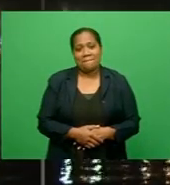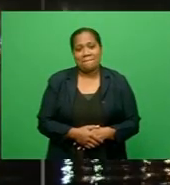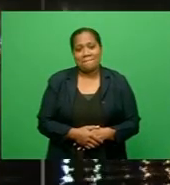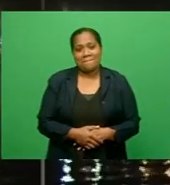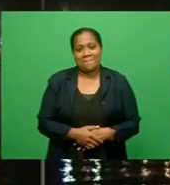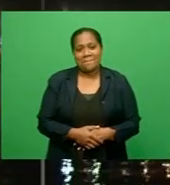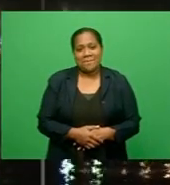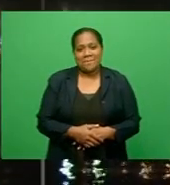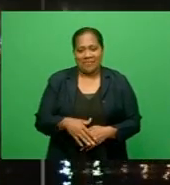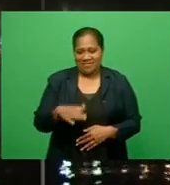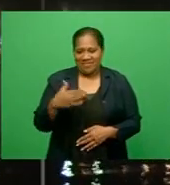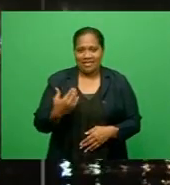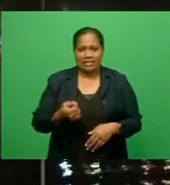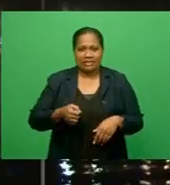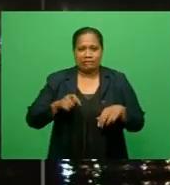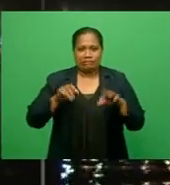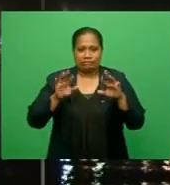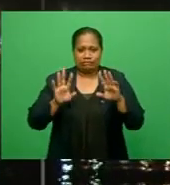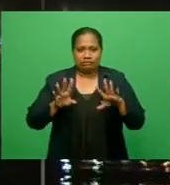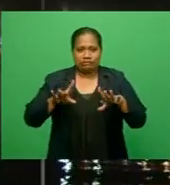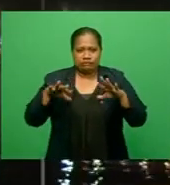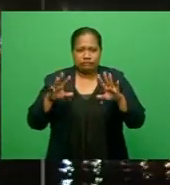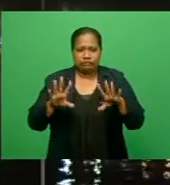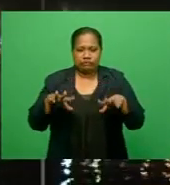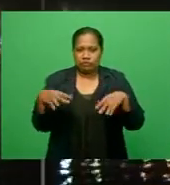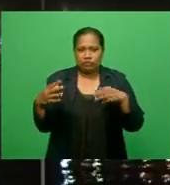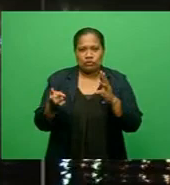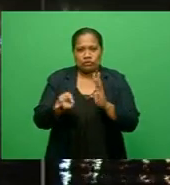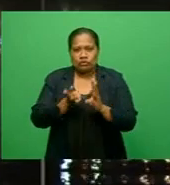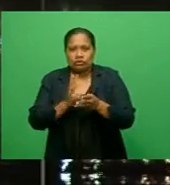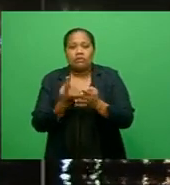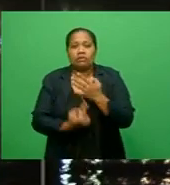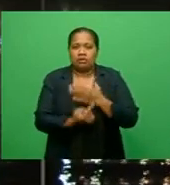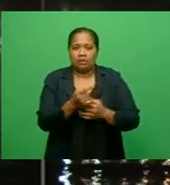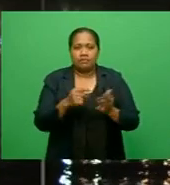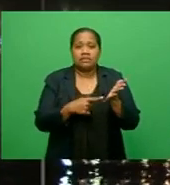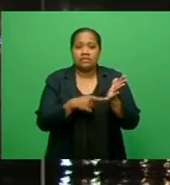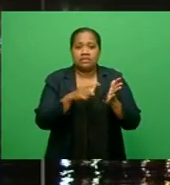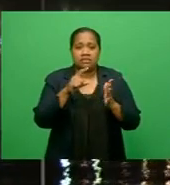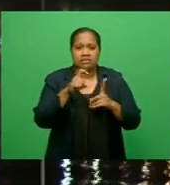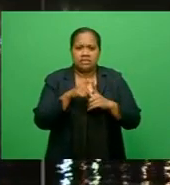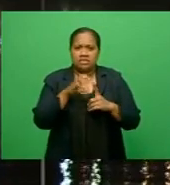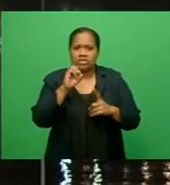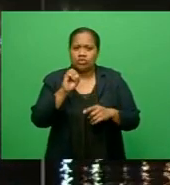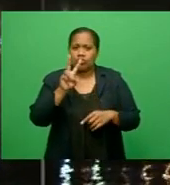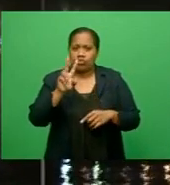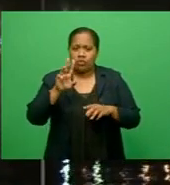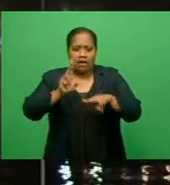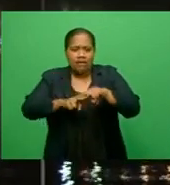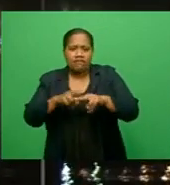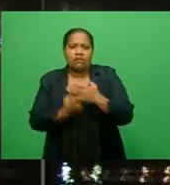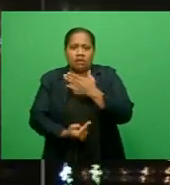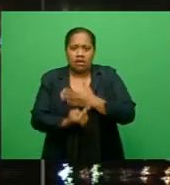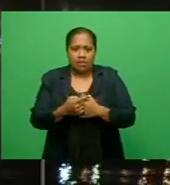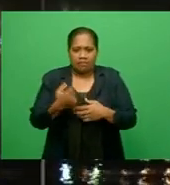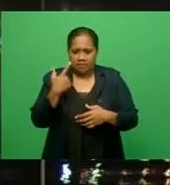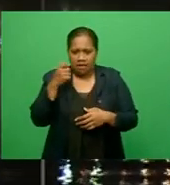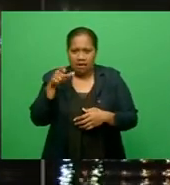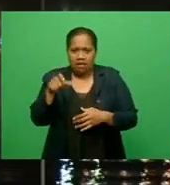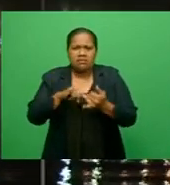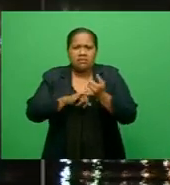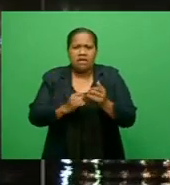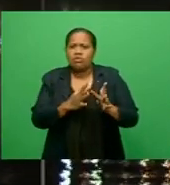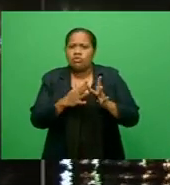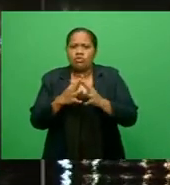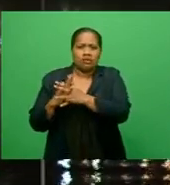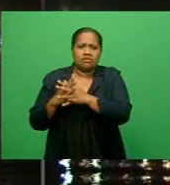Tropical depression TD02F was located about 395 kilometers southwest of Rotuma